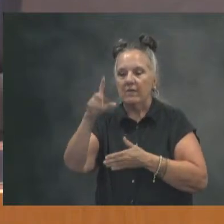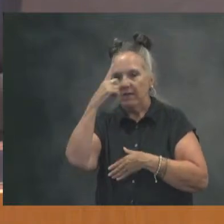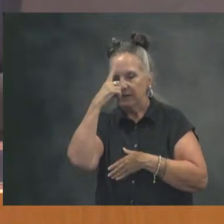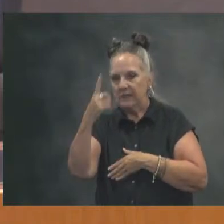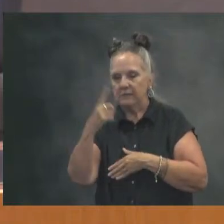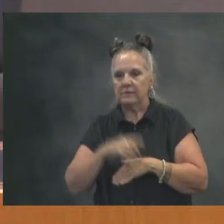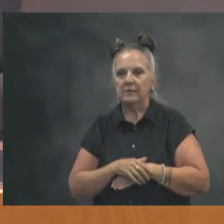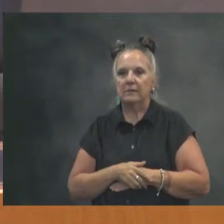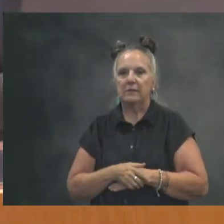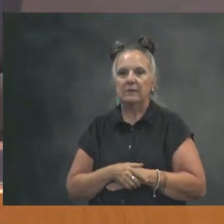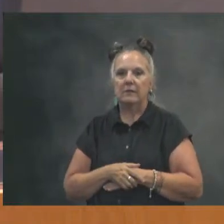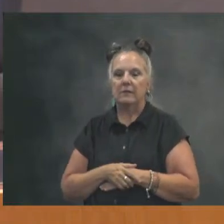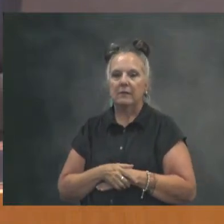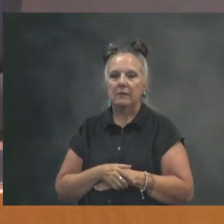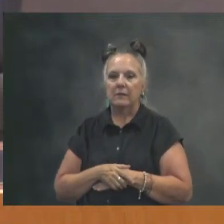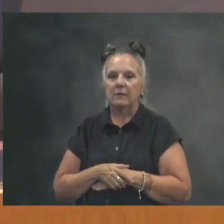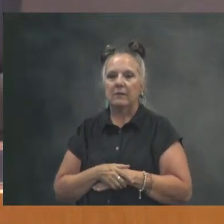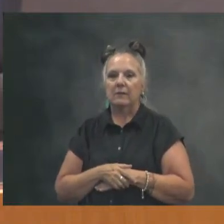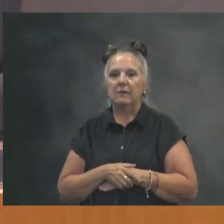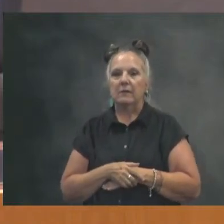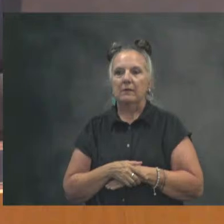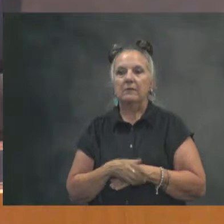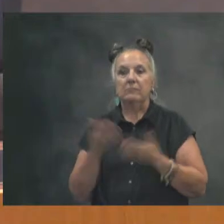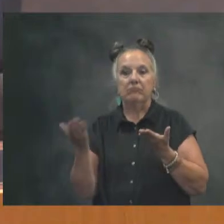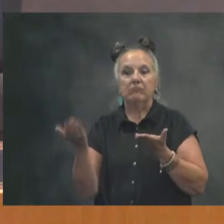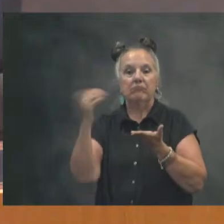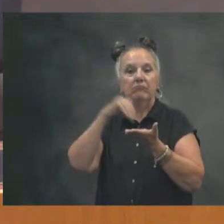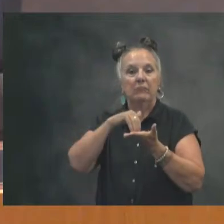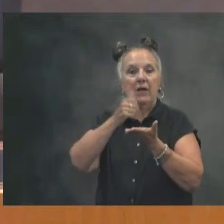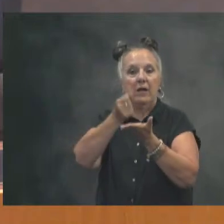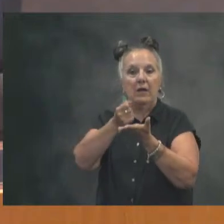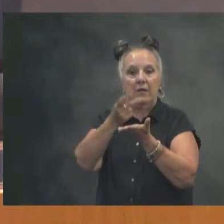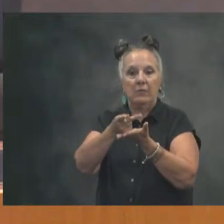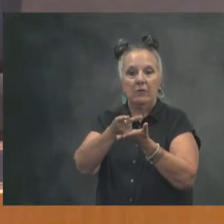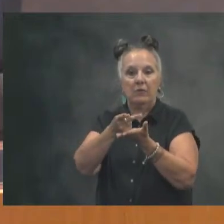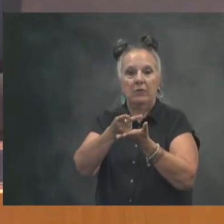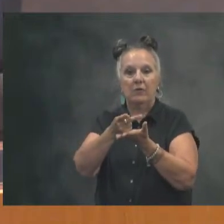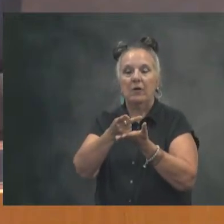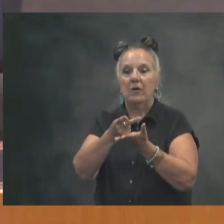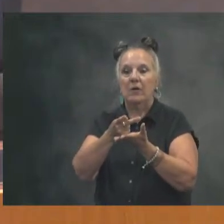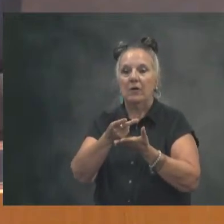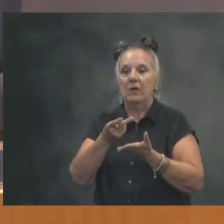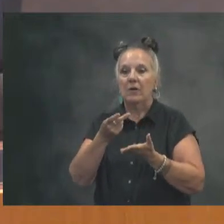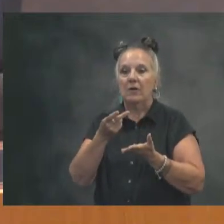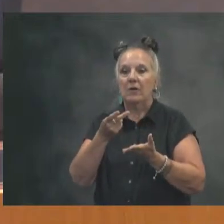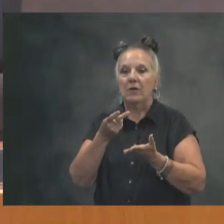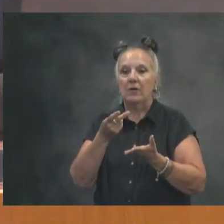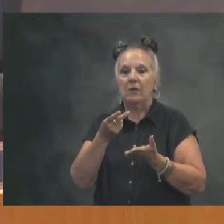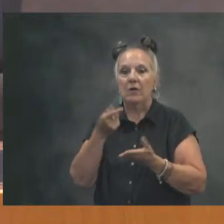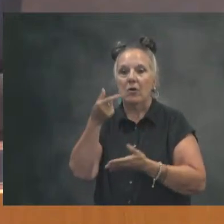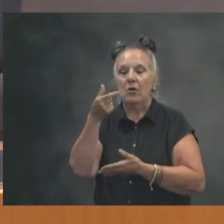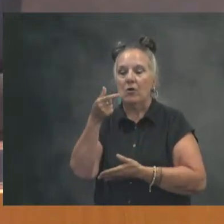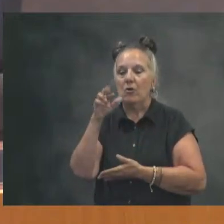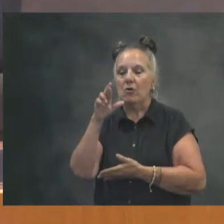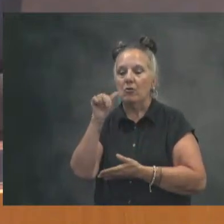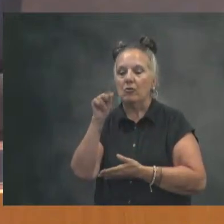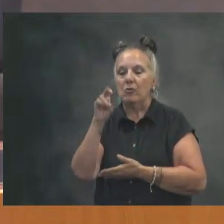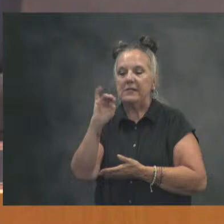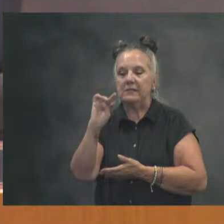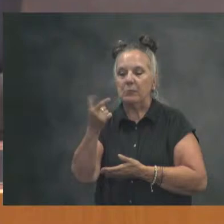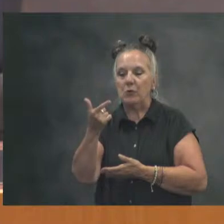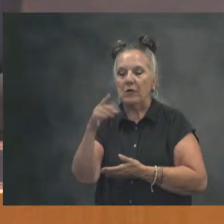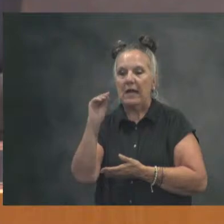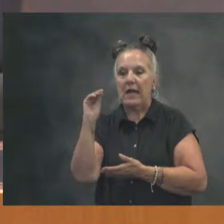$64,610.35. Produce renewal to Seashore Fruit and Produce Company Incorporated, Greensburg Farm Warehouse and